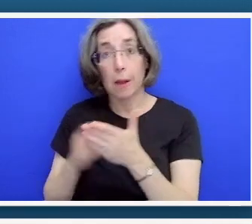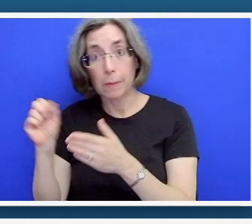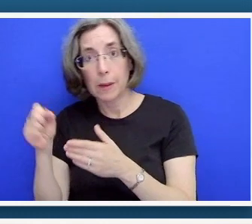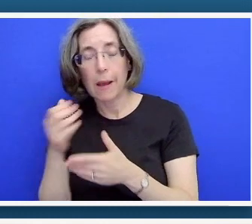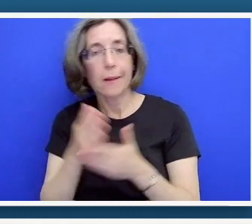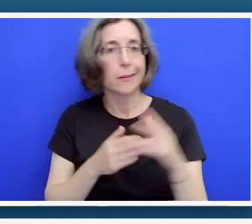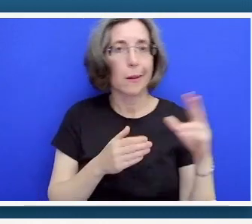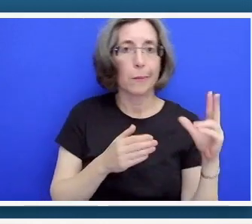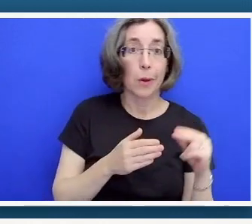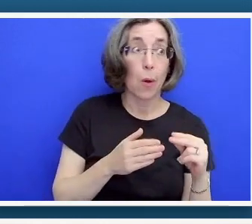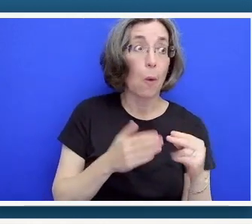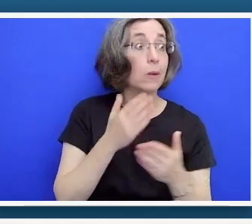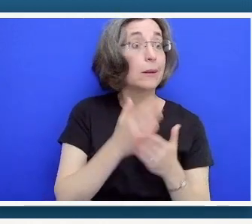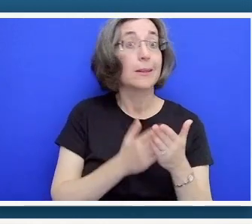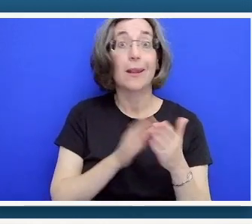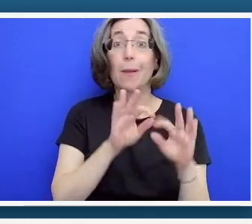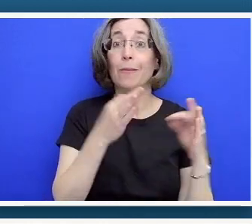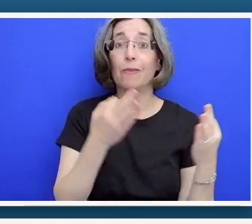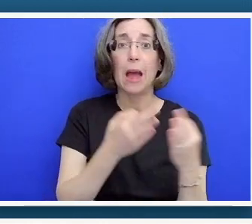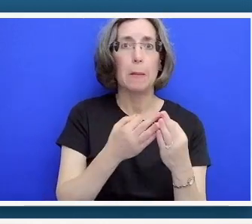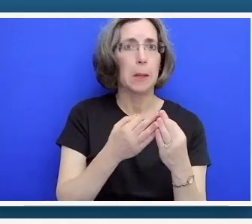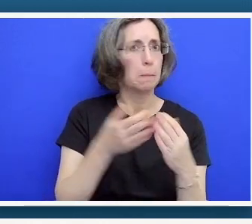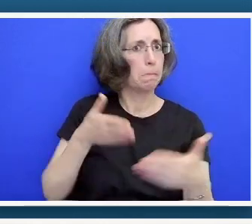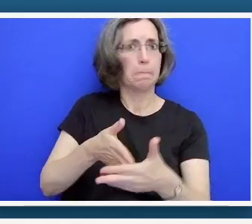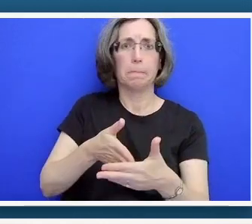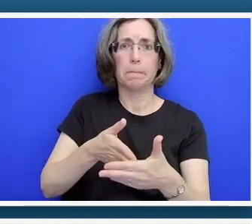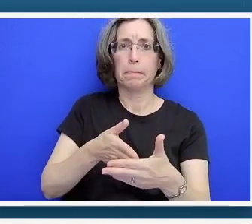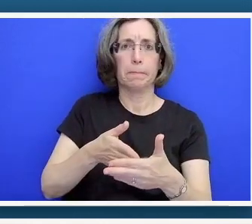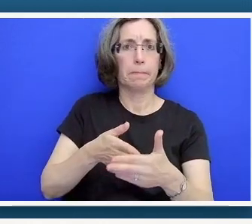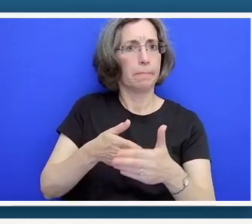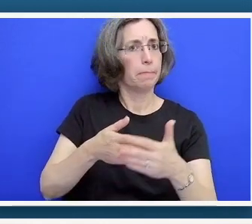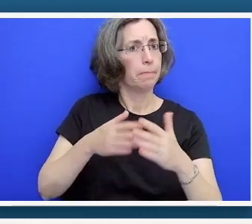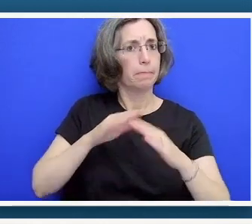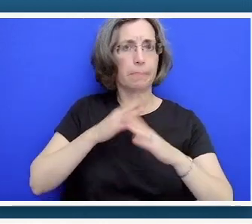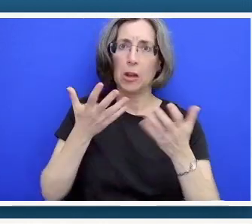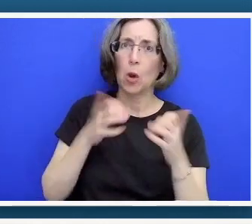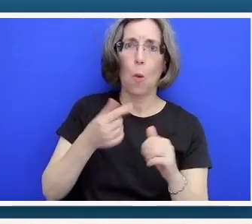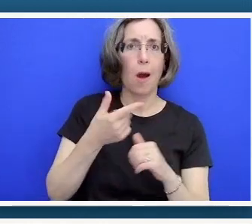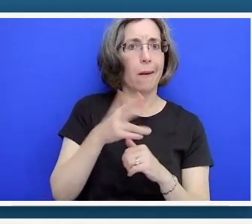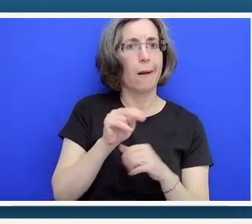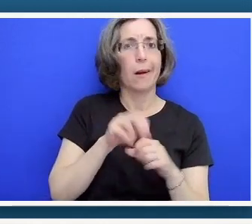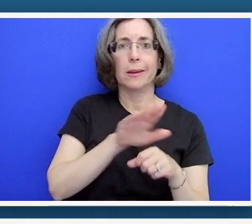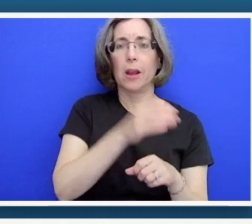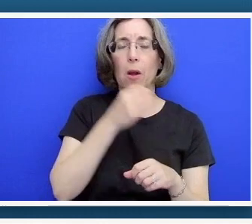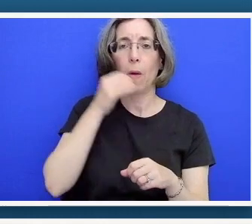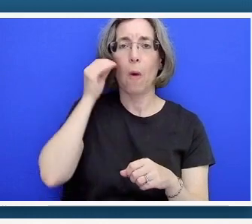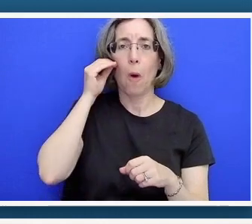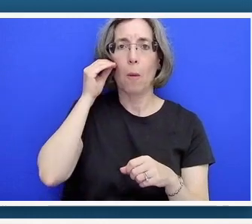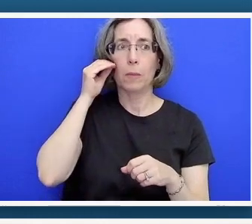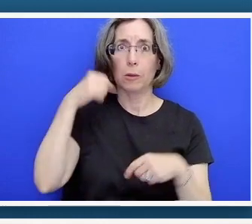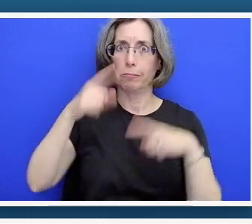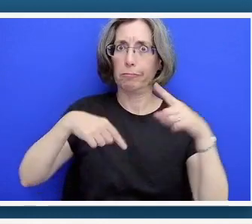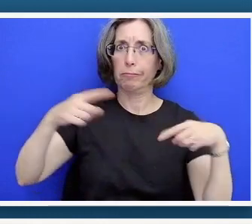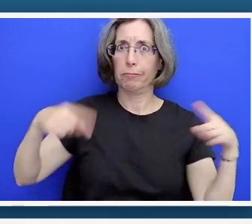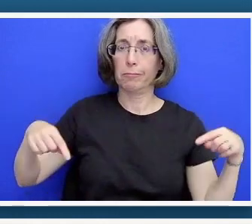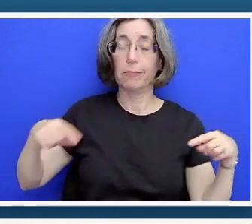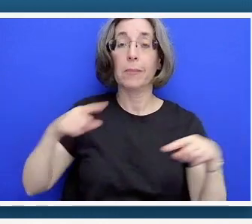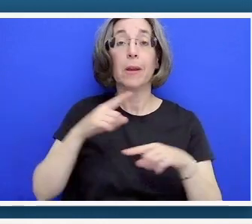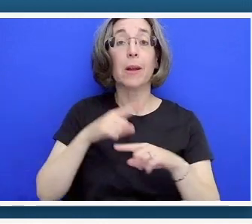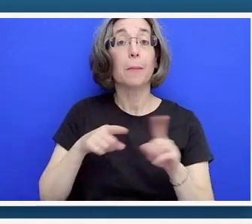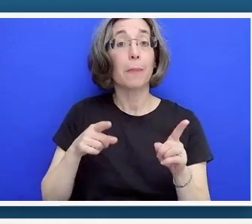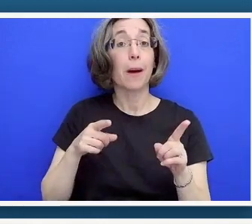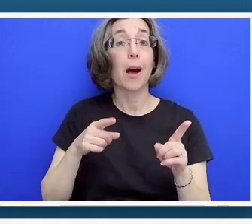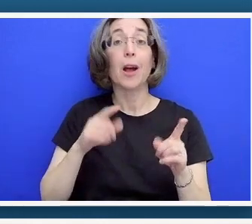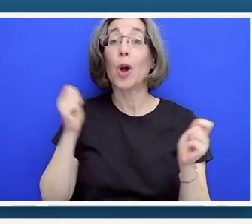opposed to having any guns in their homes. But one thing that a lot of my students do have are stickers on